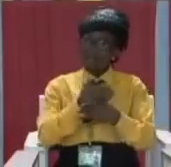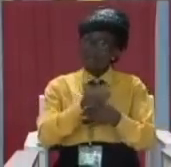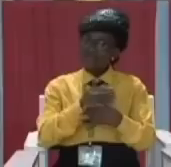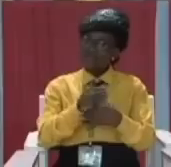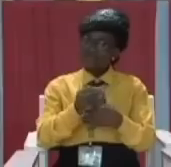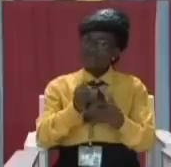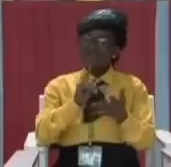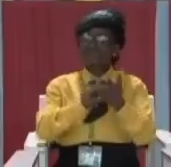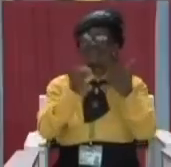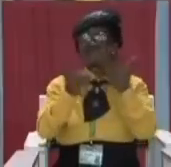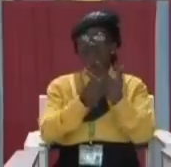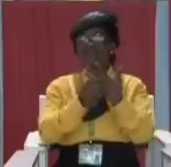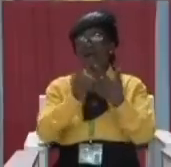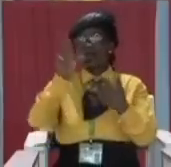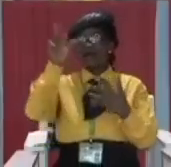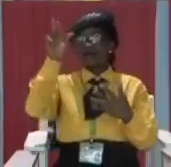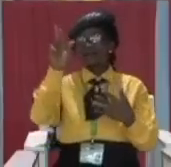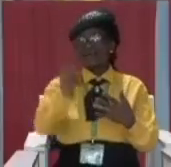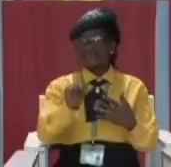December 31st and now,